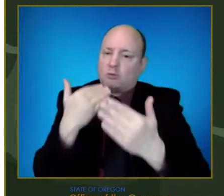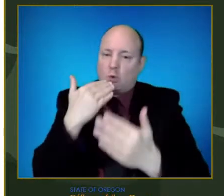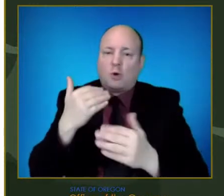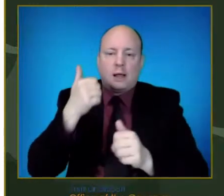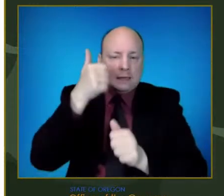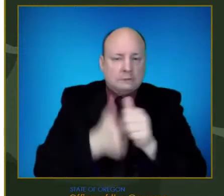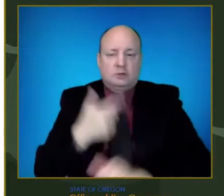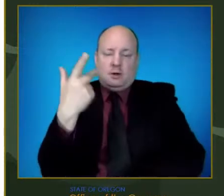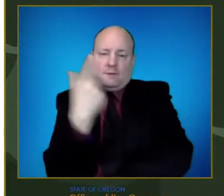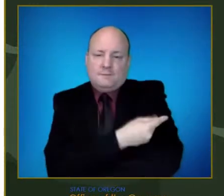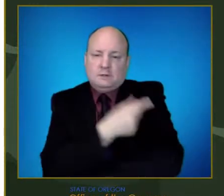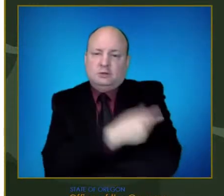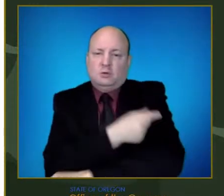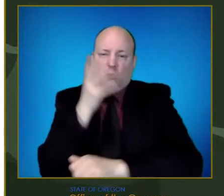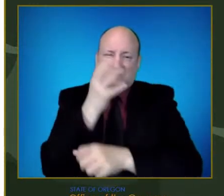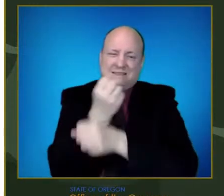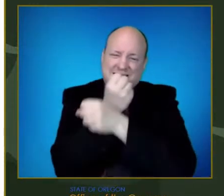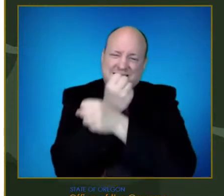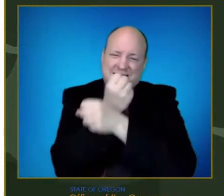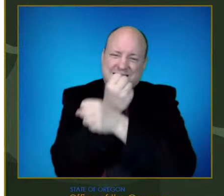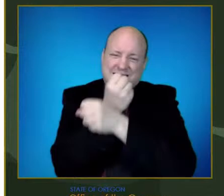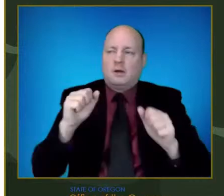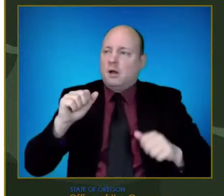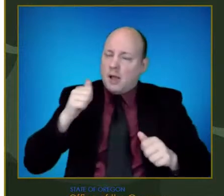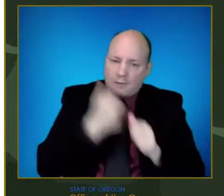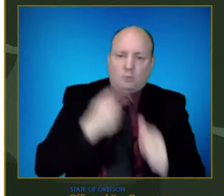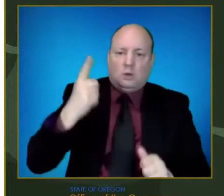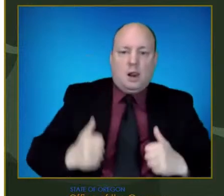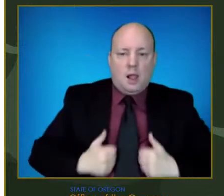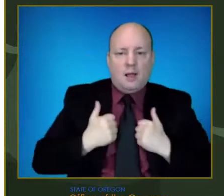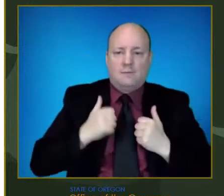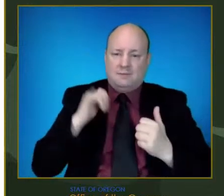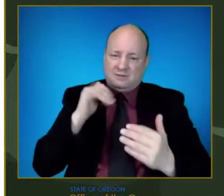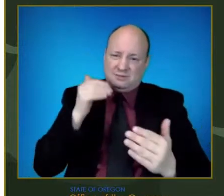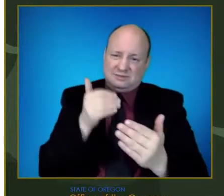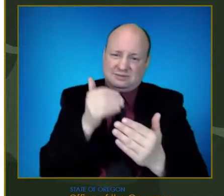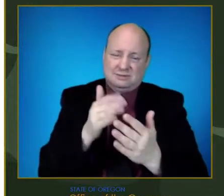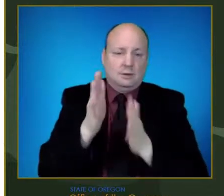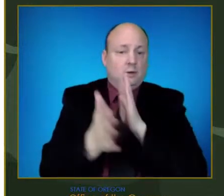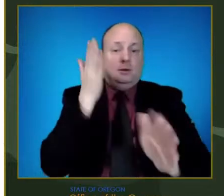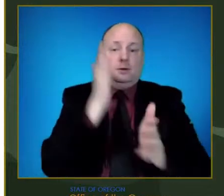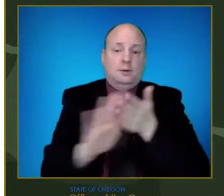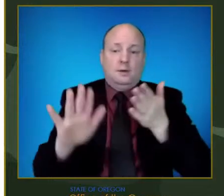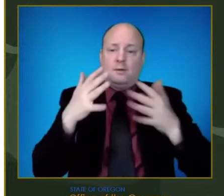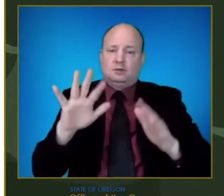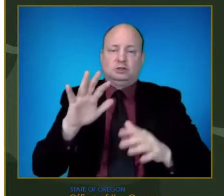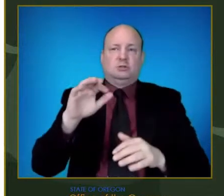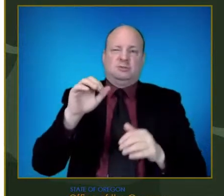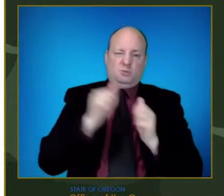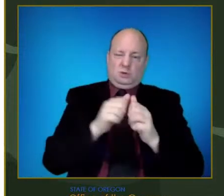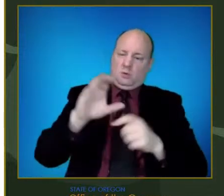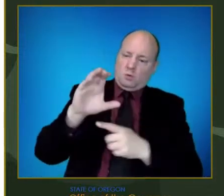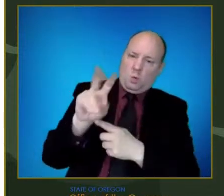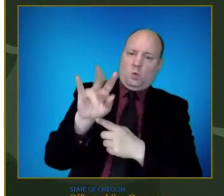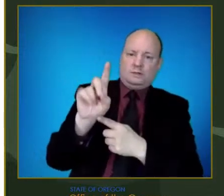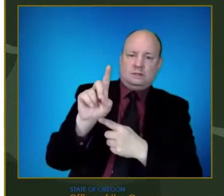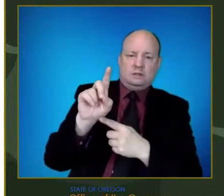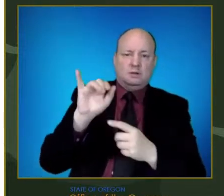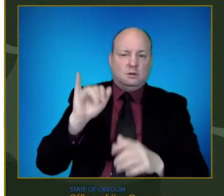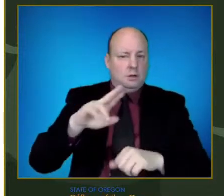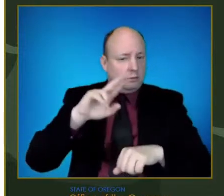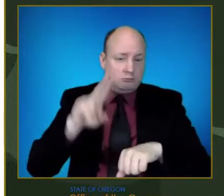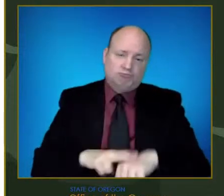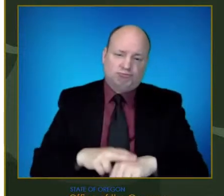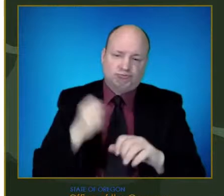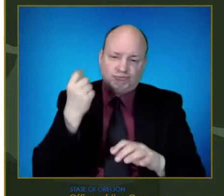and bringing us one step closer to ending the pandemic and returning to normal life. And for everyone who hasn't been immunized, I want to